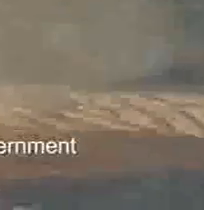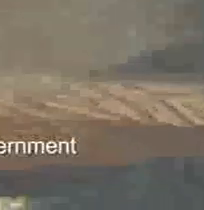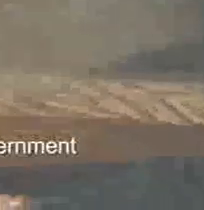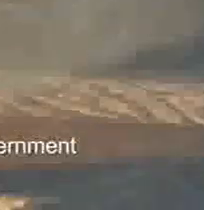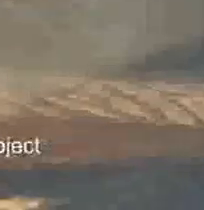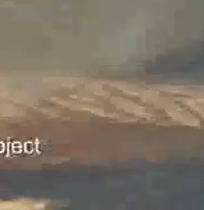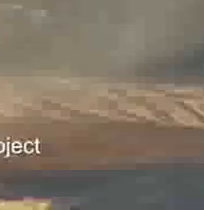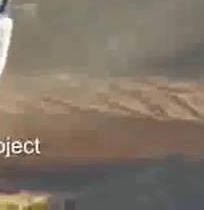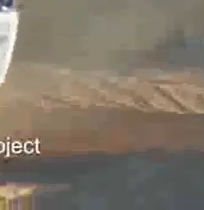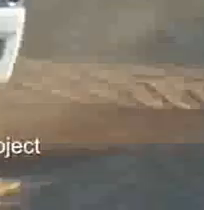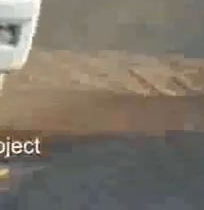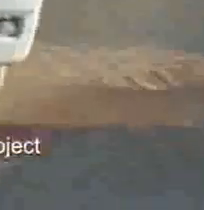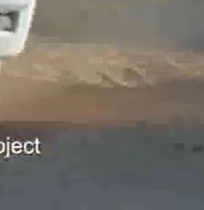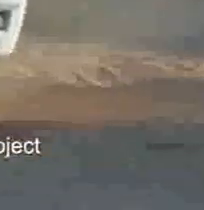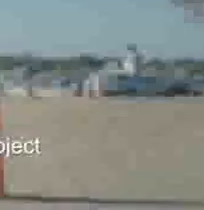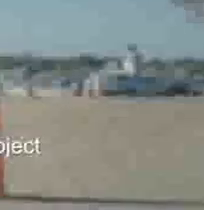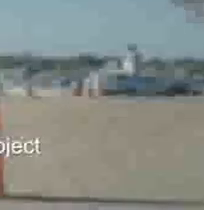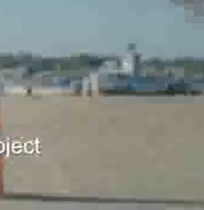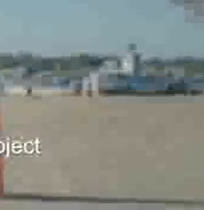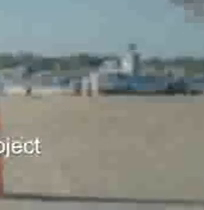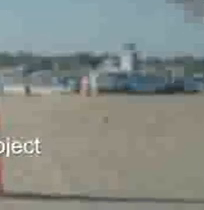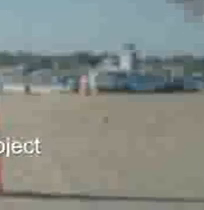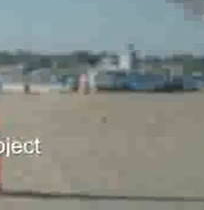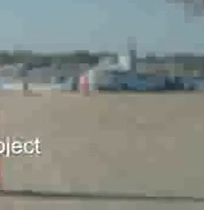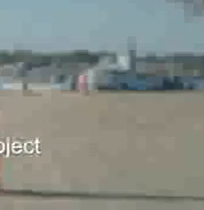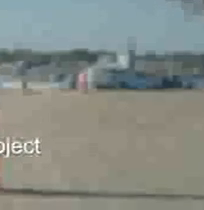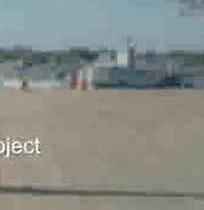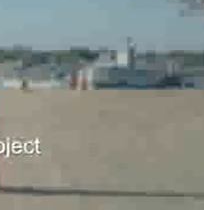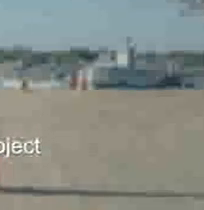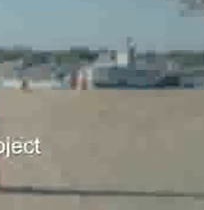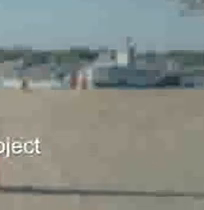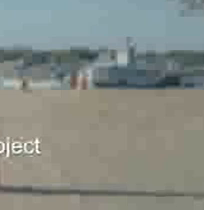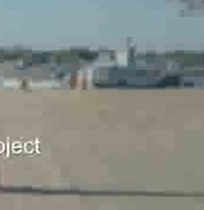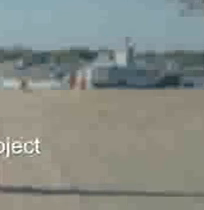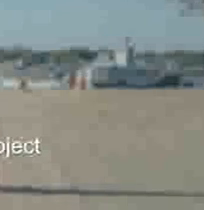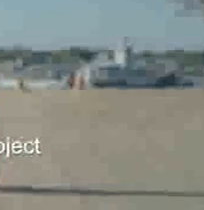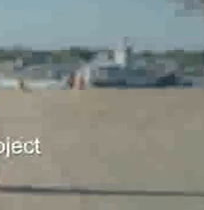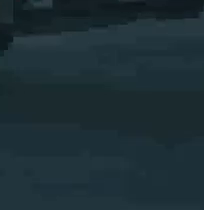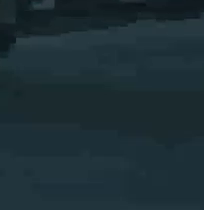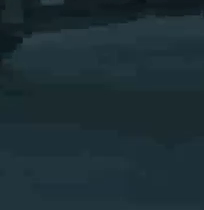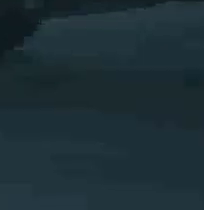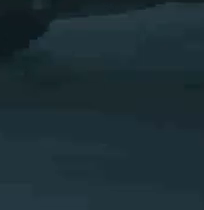Botswana government for coming up with such a very successful project.